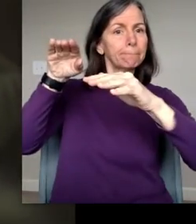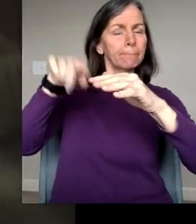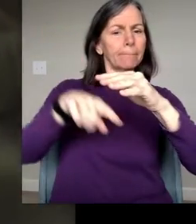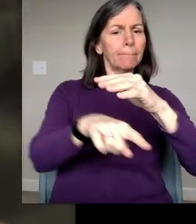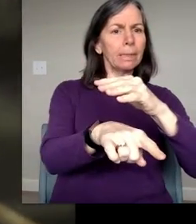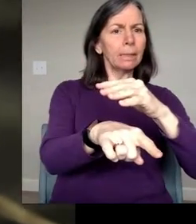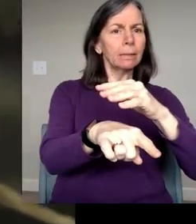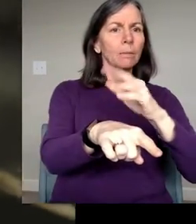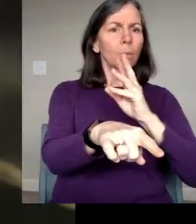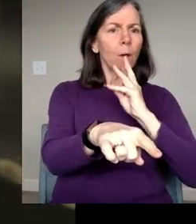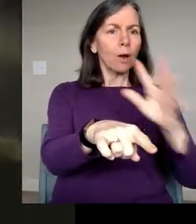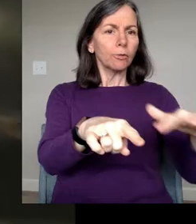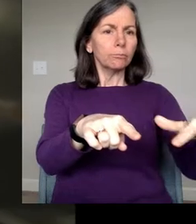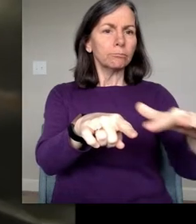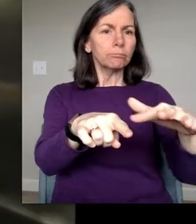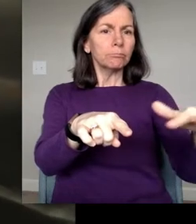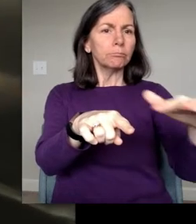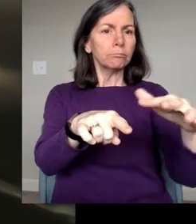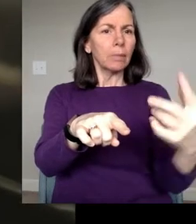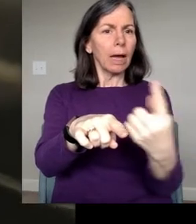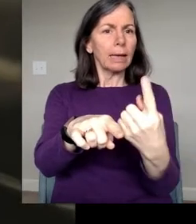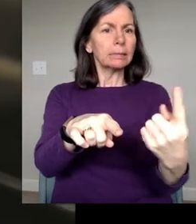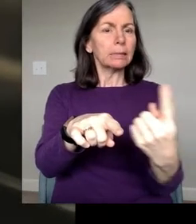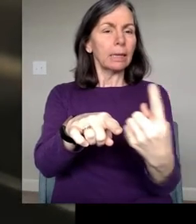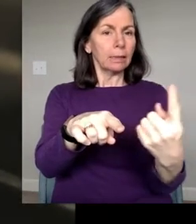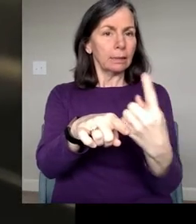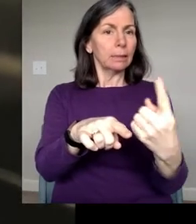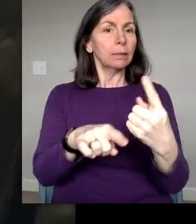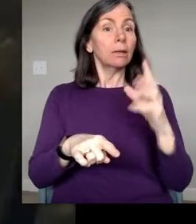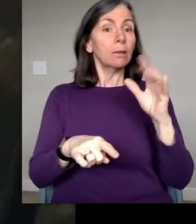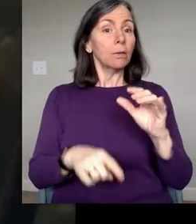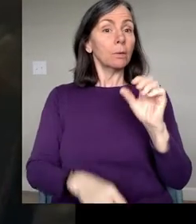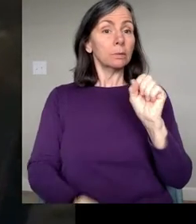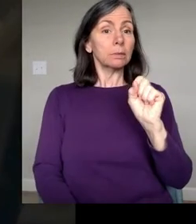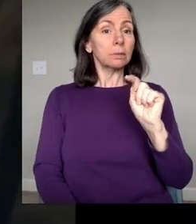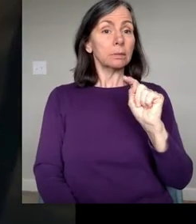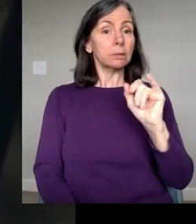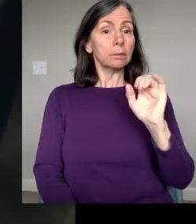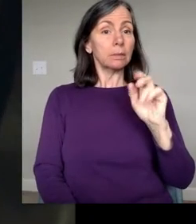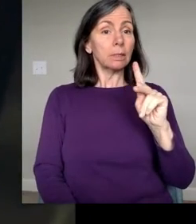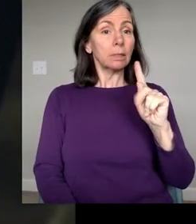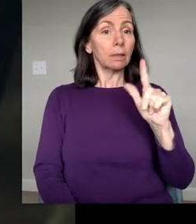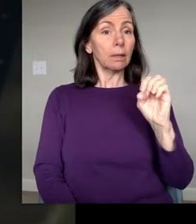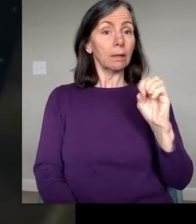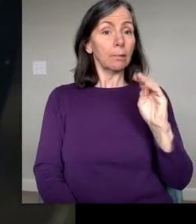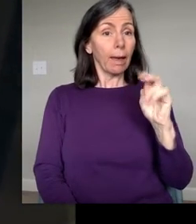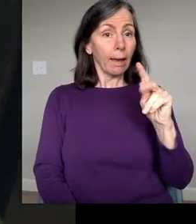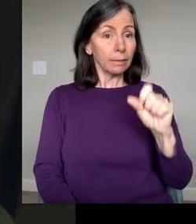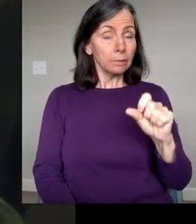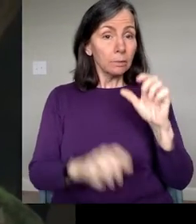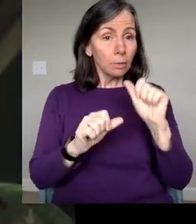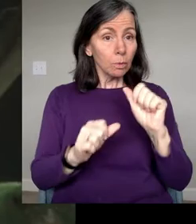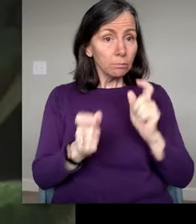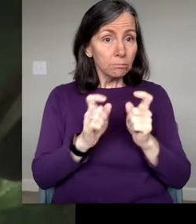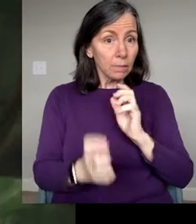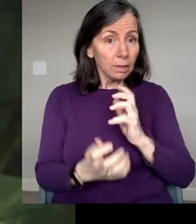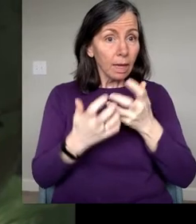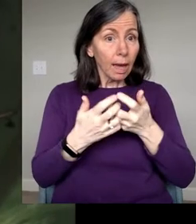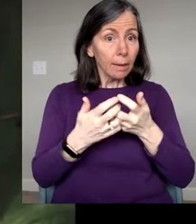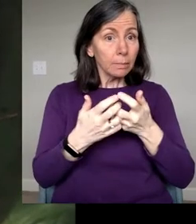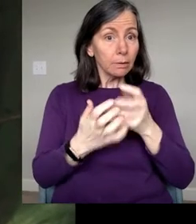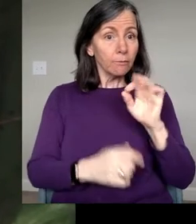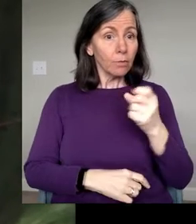Isolated populations of sticklebacks faced a survival challenge. Could they adapt to full-time life in a freshwater